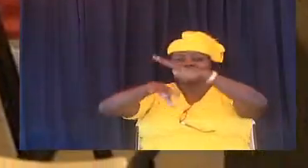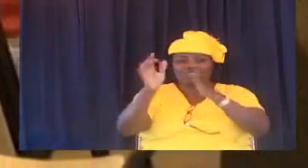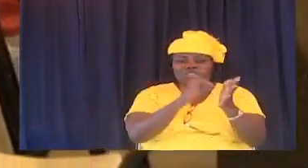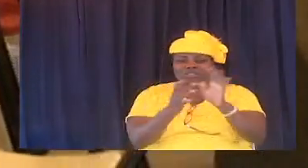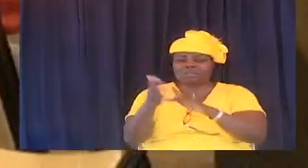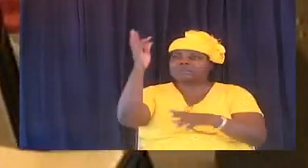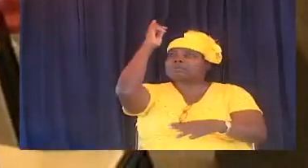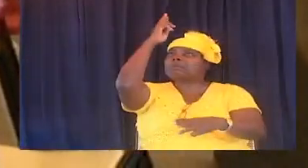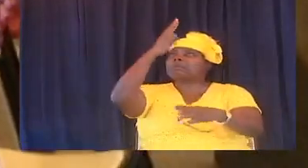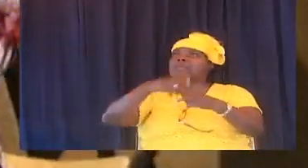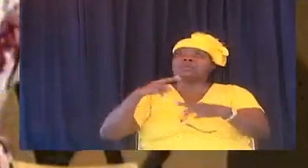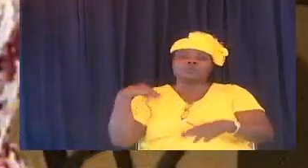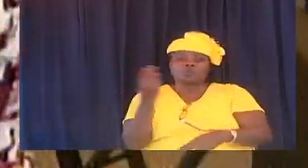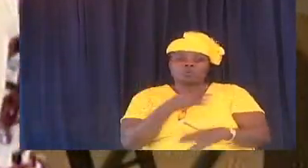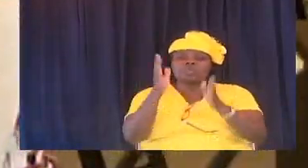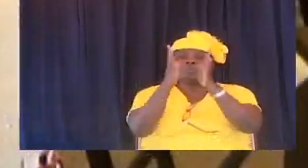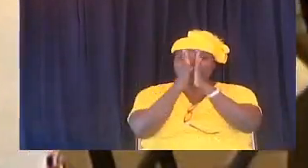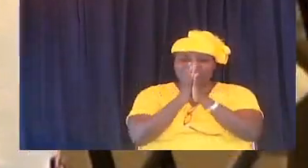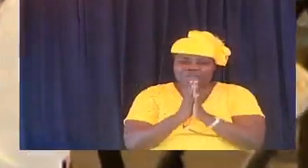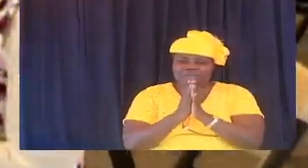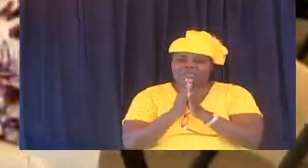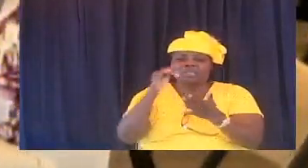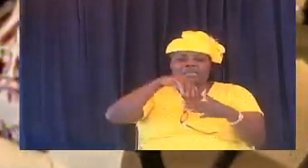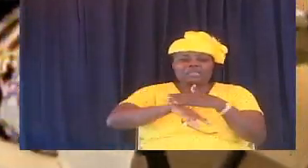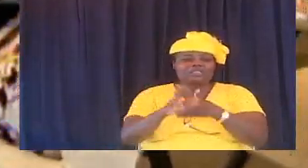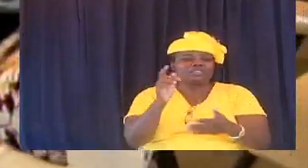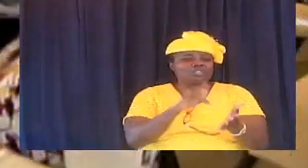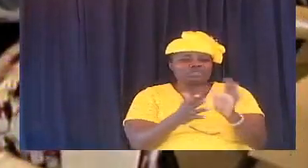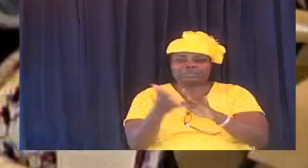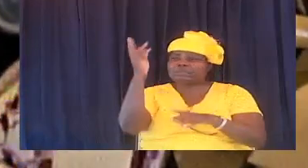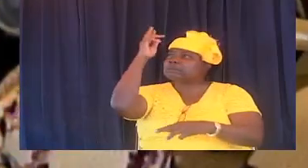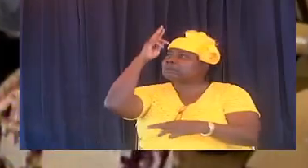in Jesus' name. Hallelujah, hallelujah.